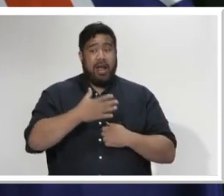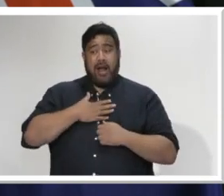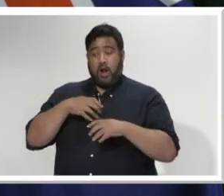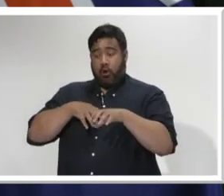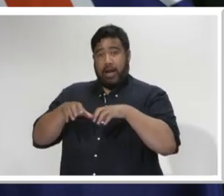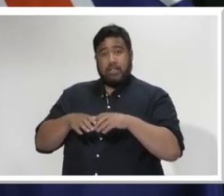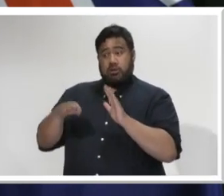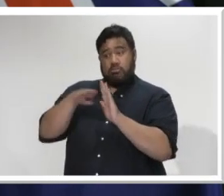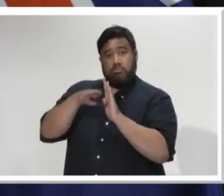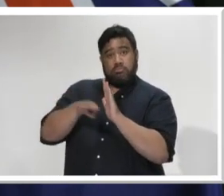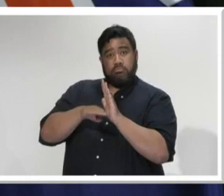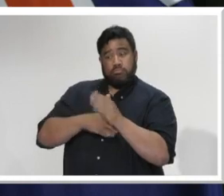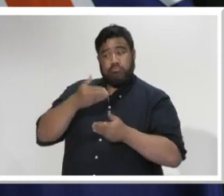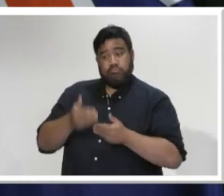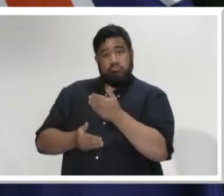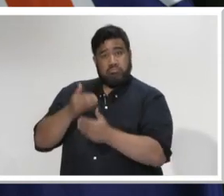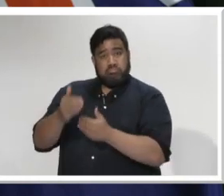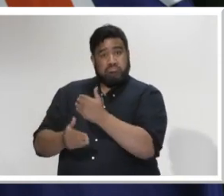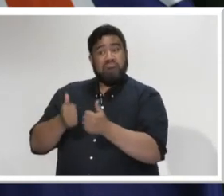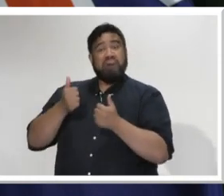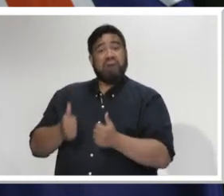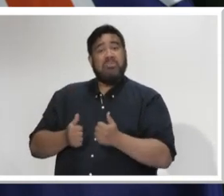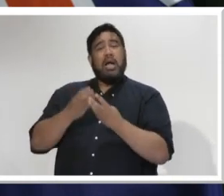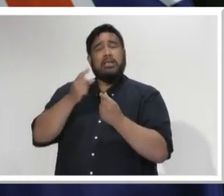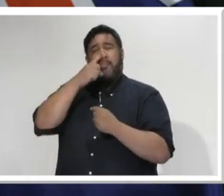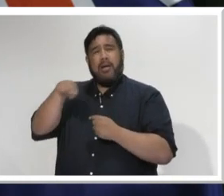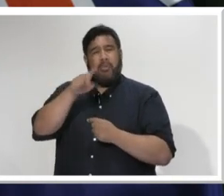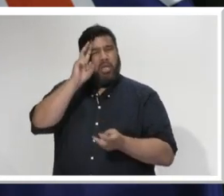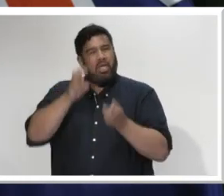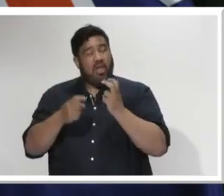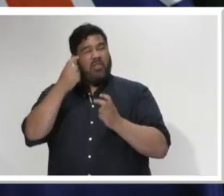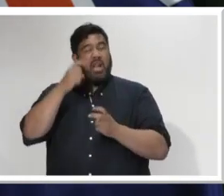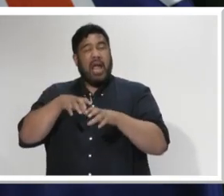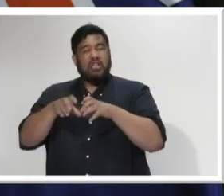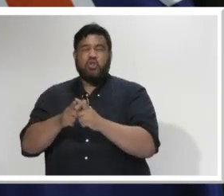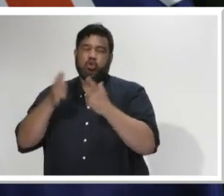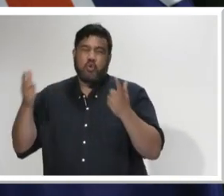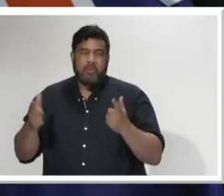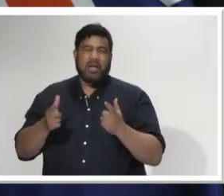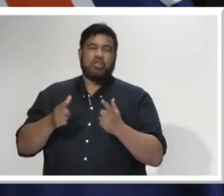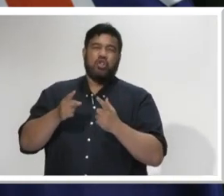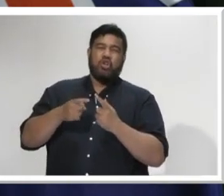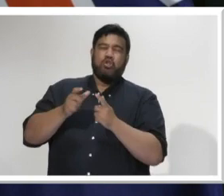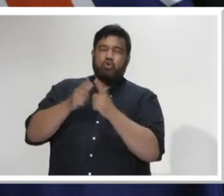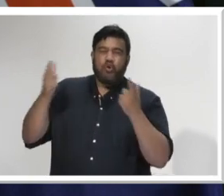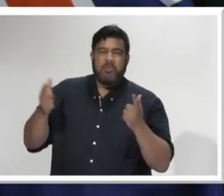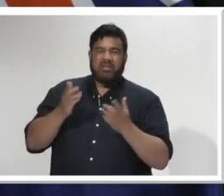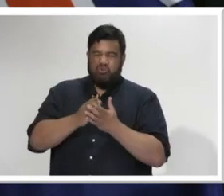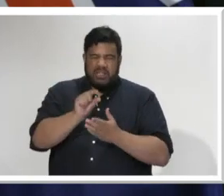with overreaction, and there is plenty of proof around the world of the devastating result of responding too